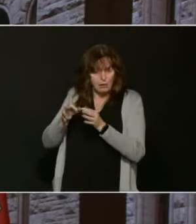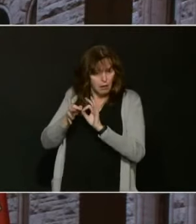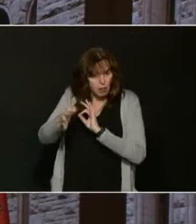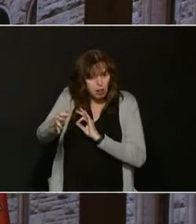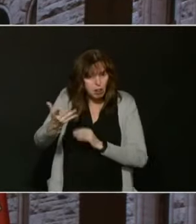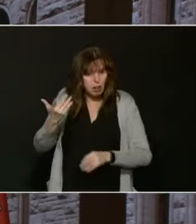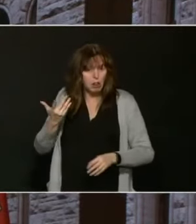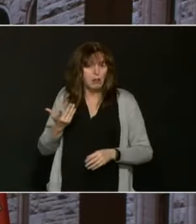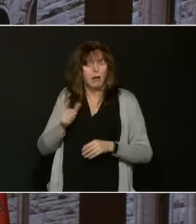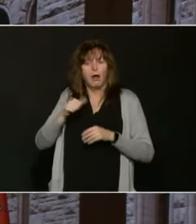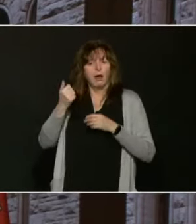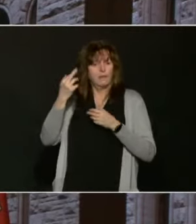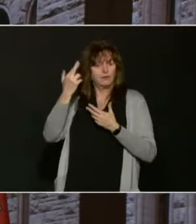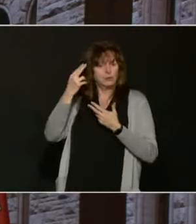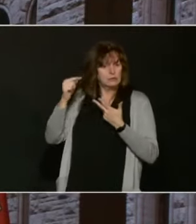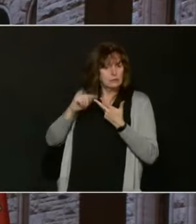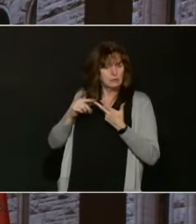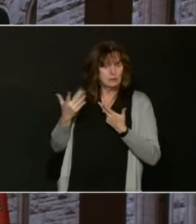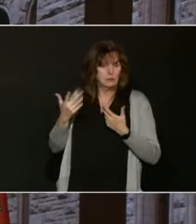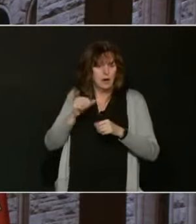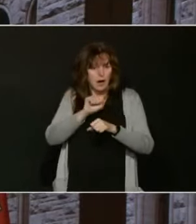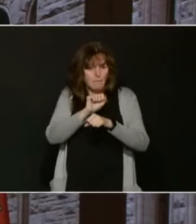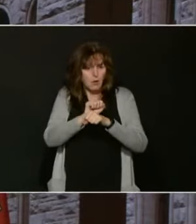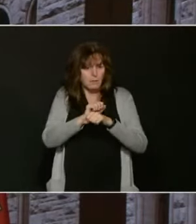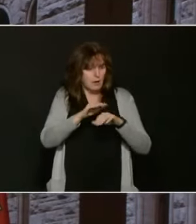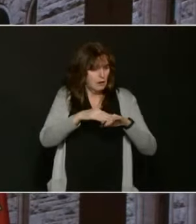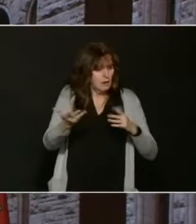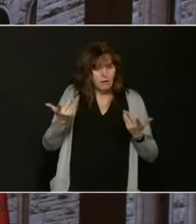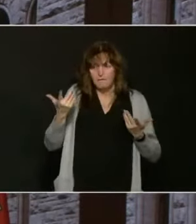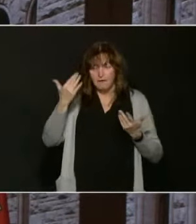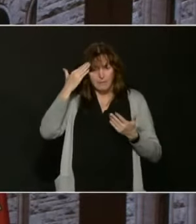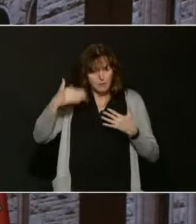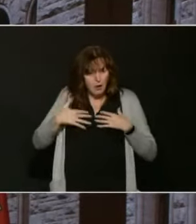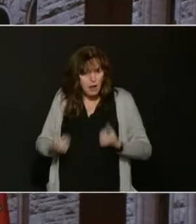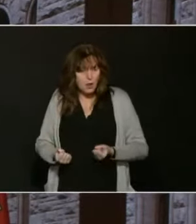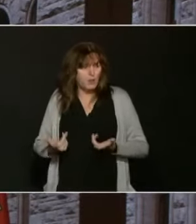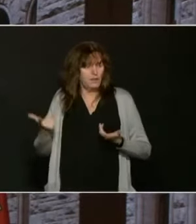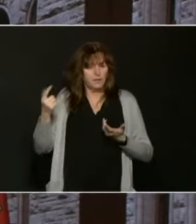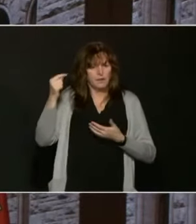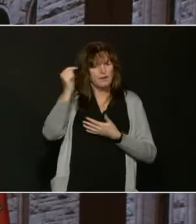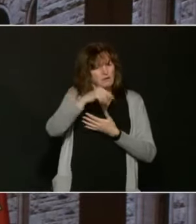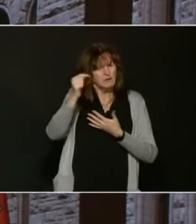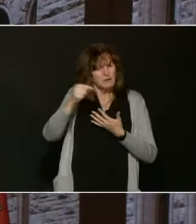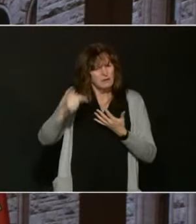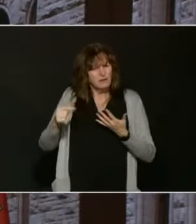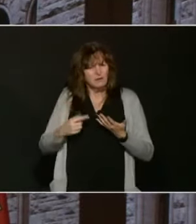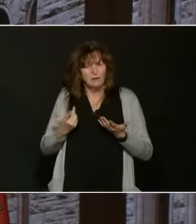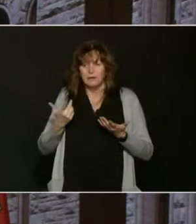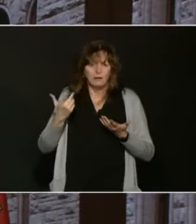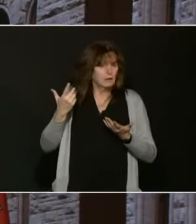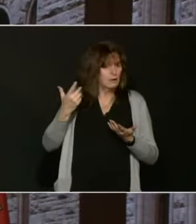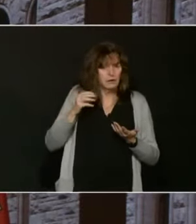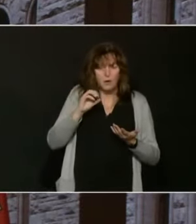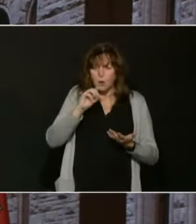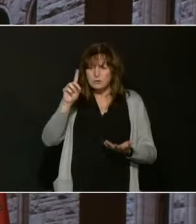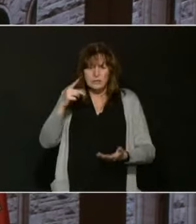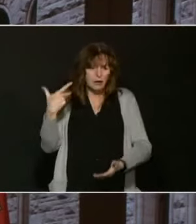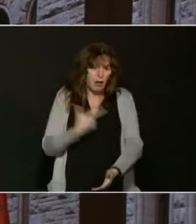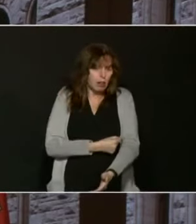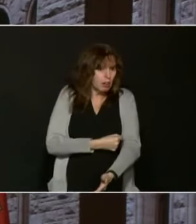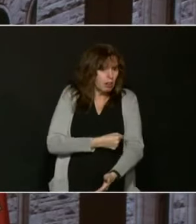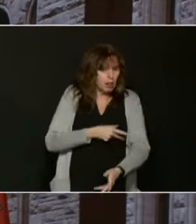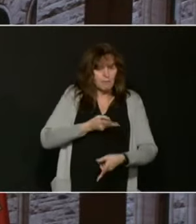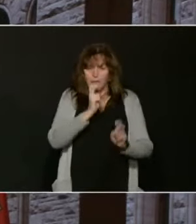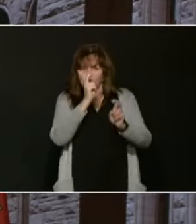we've talked about those before, aspects related to drug overdoses, unfortunately, resulting in deaths, and